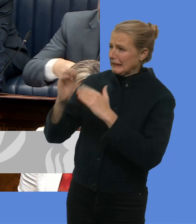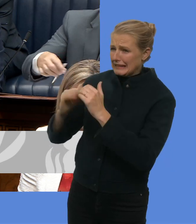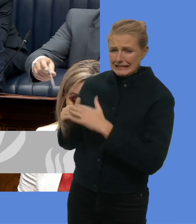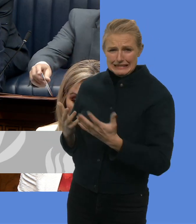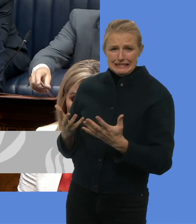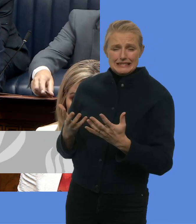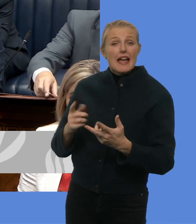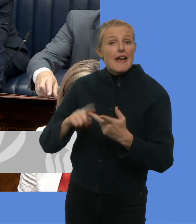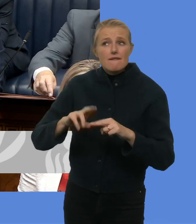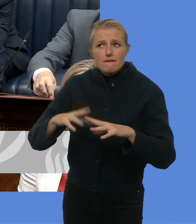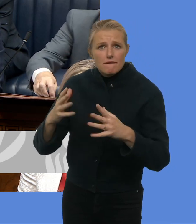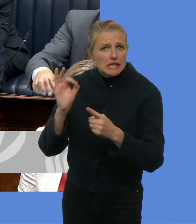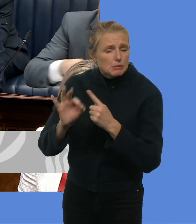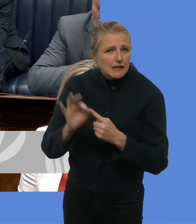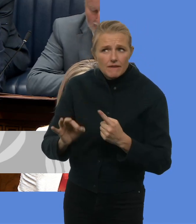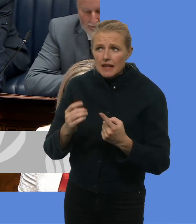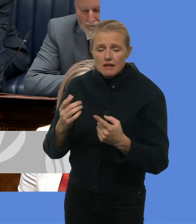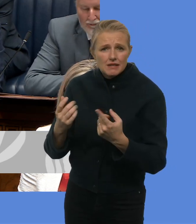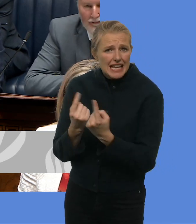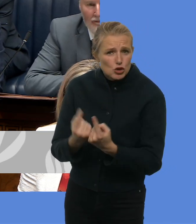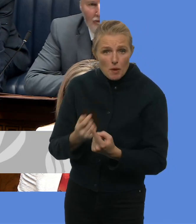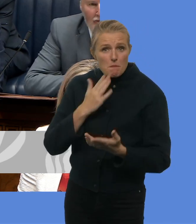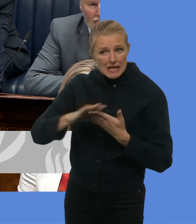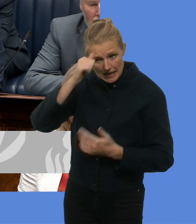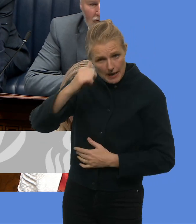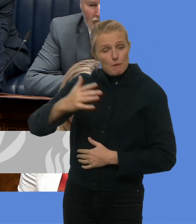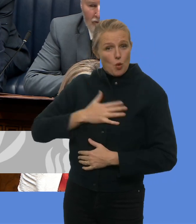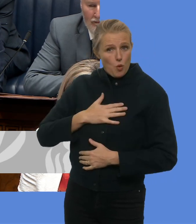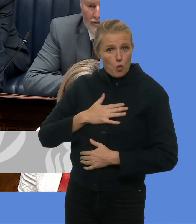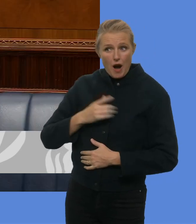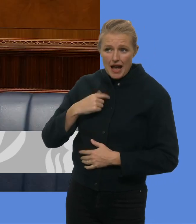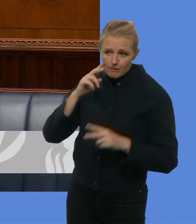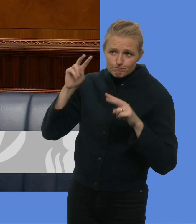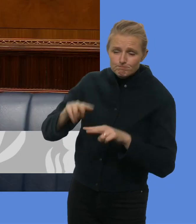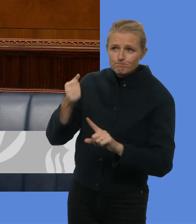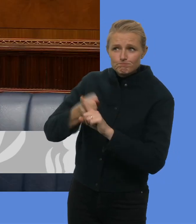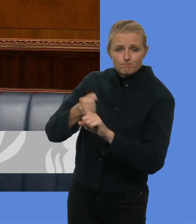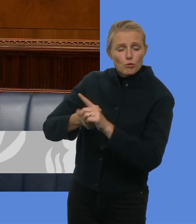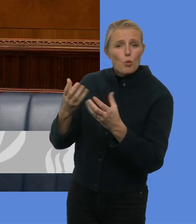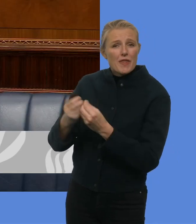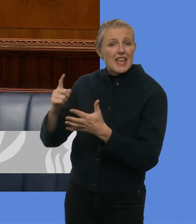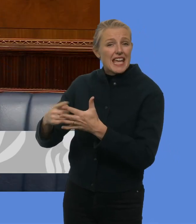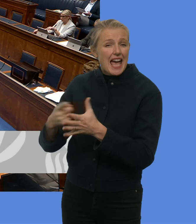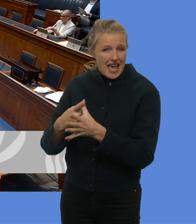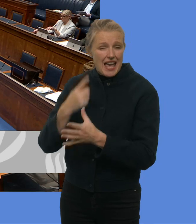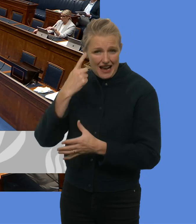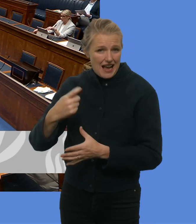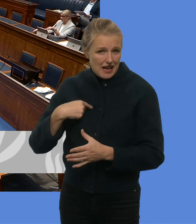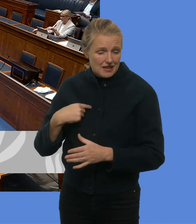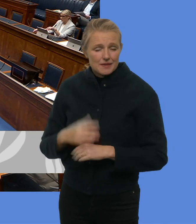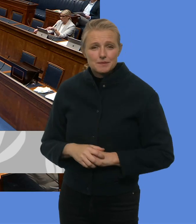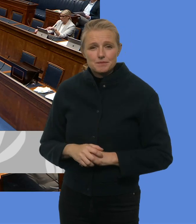particular, I'd be happy to look at that particular matter for the member's behalf with EA directly. Mark